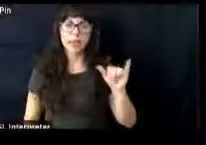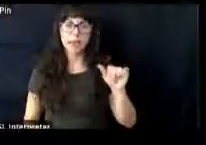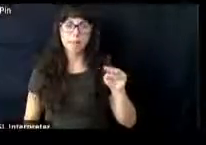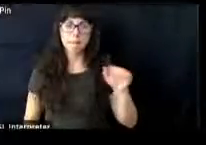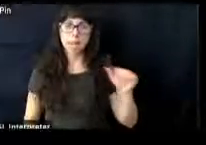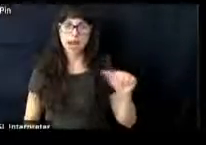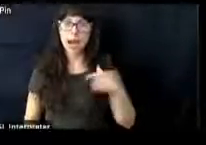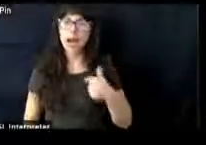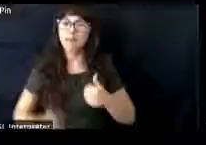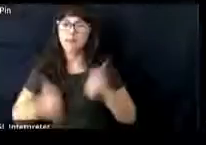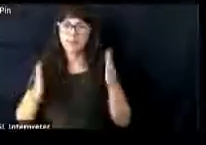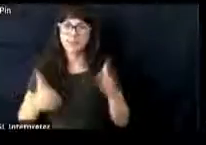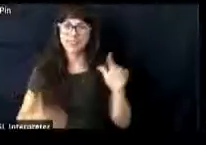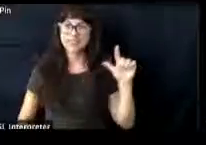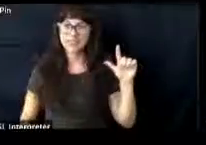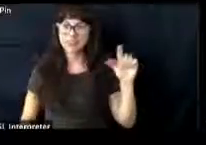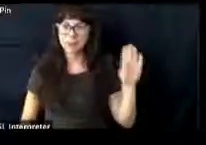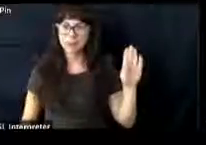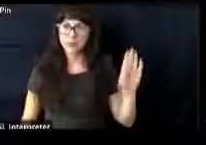Beach.